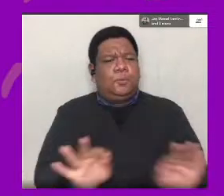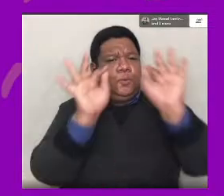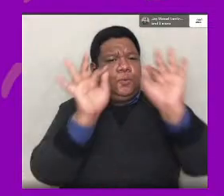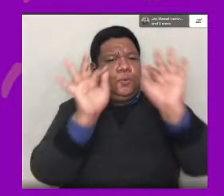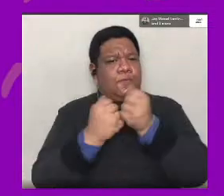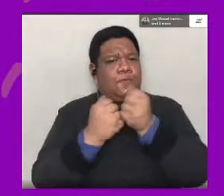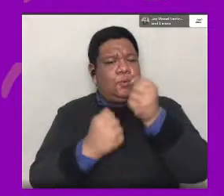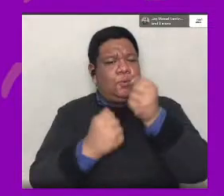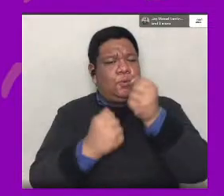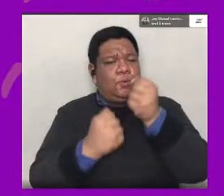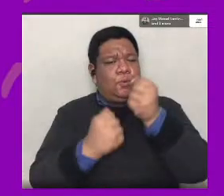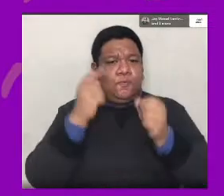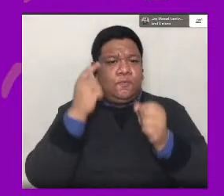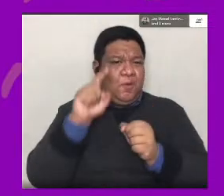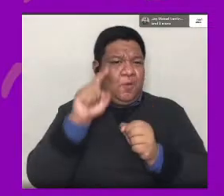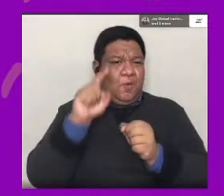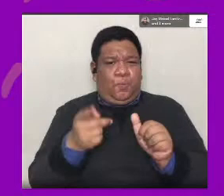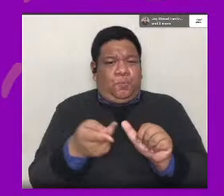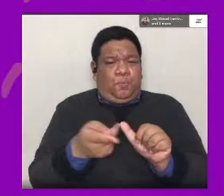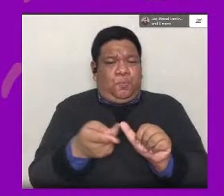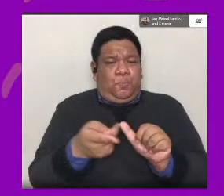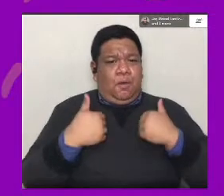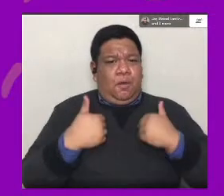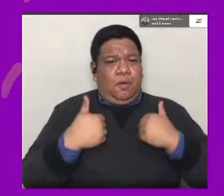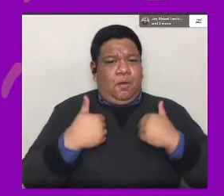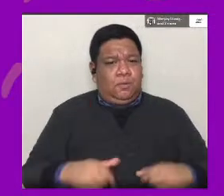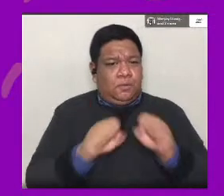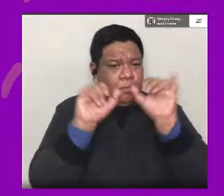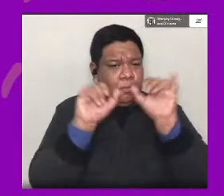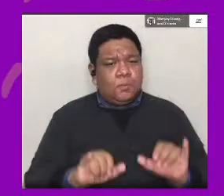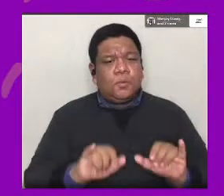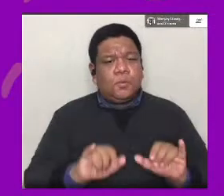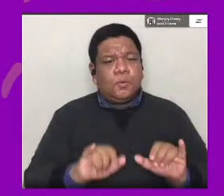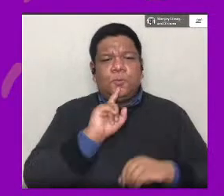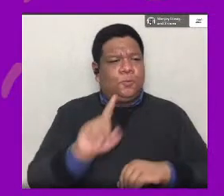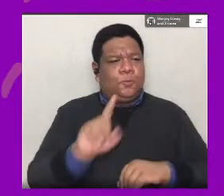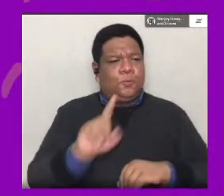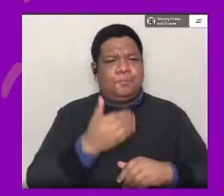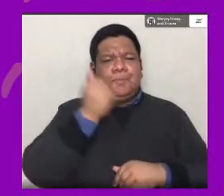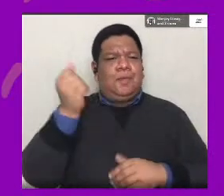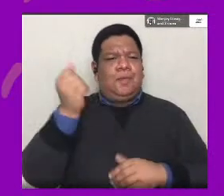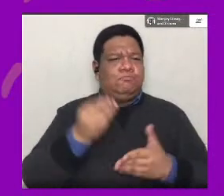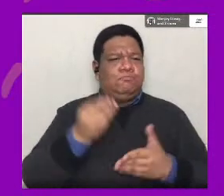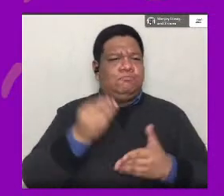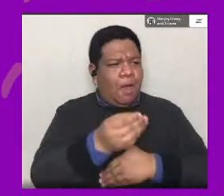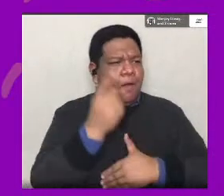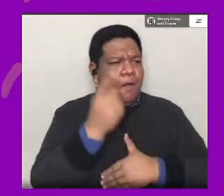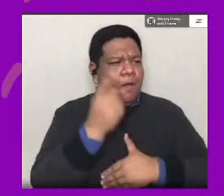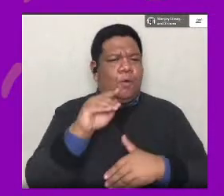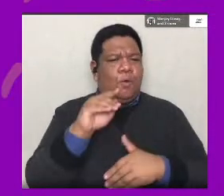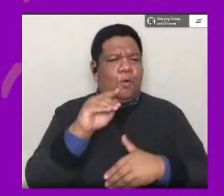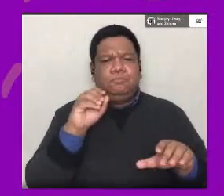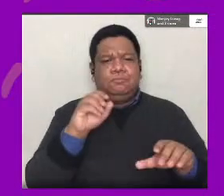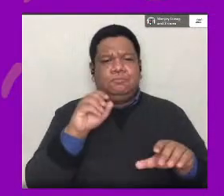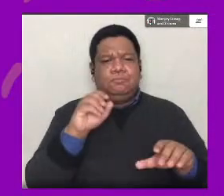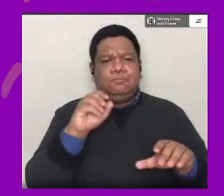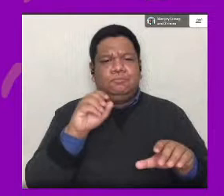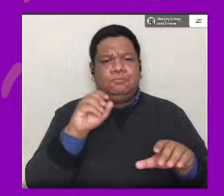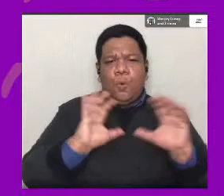to a primary healthcare system and is one of the best buys for investments in global health. While we've seen tremendous